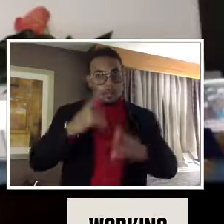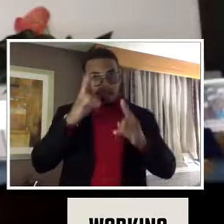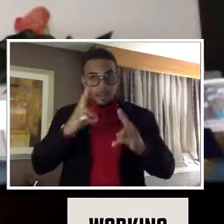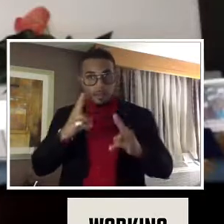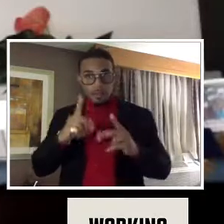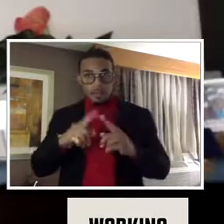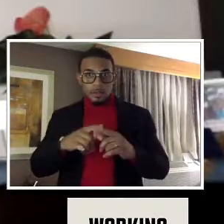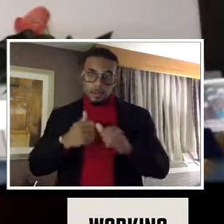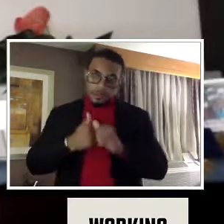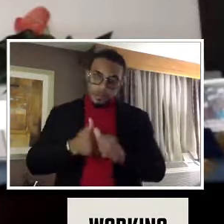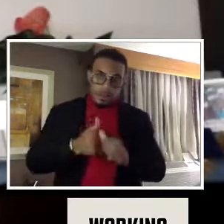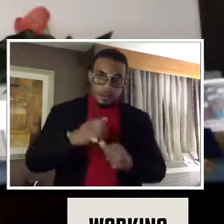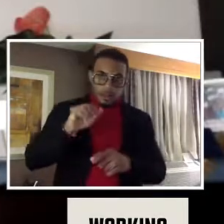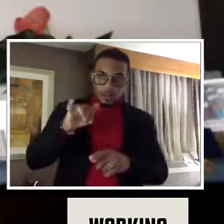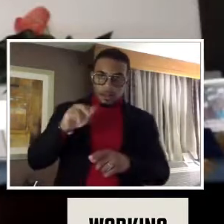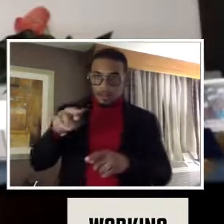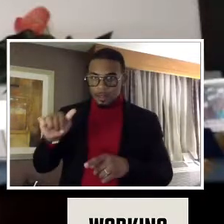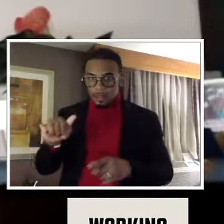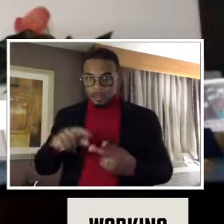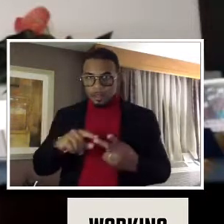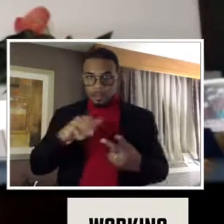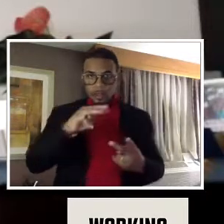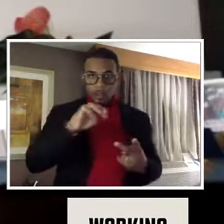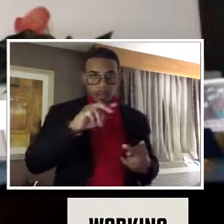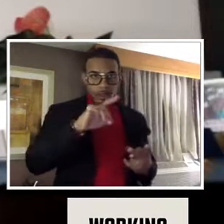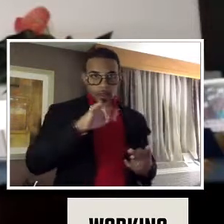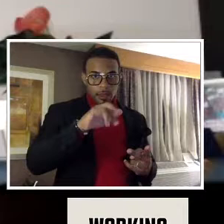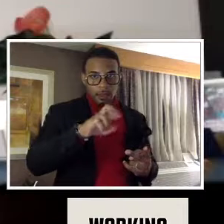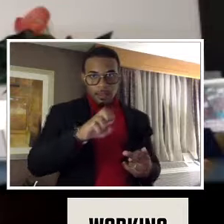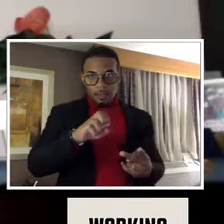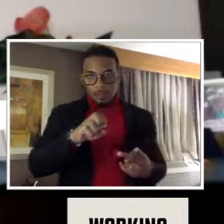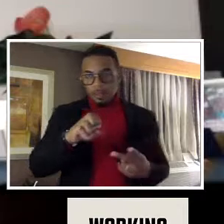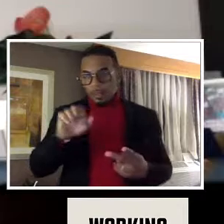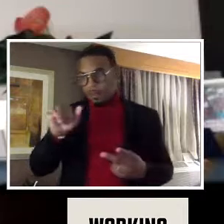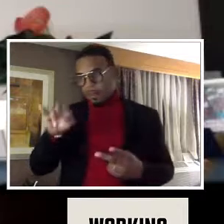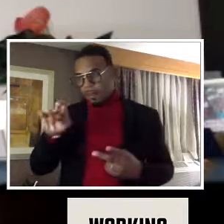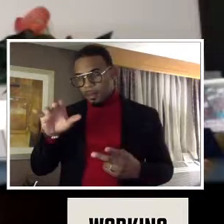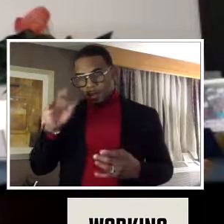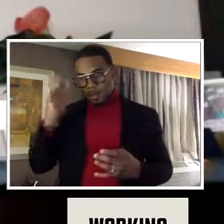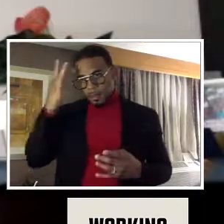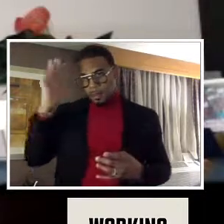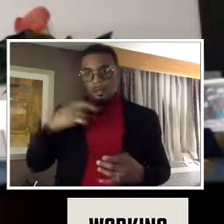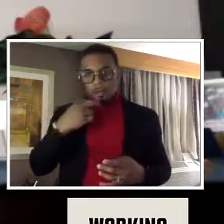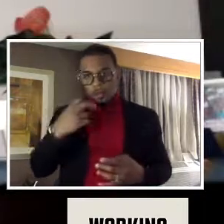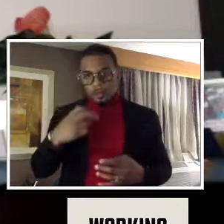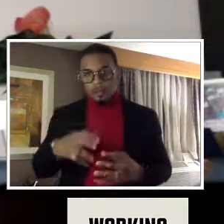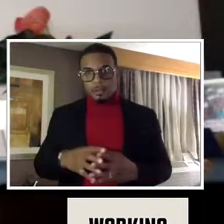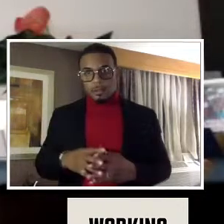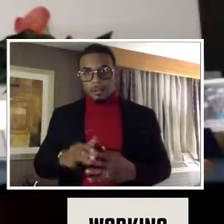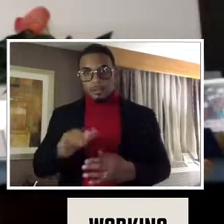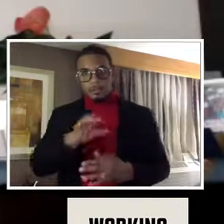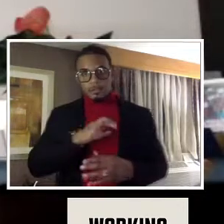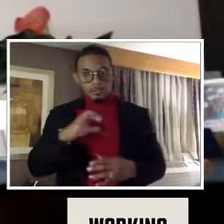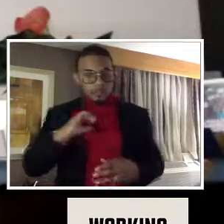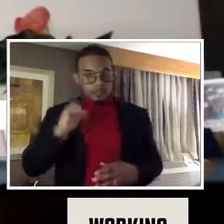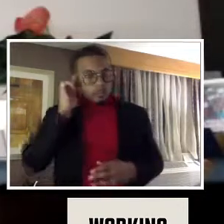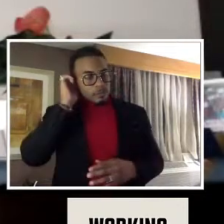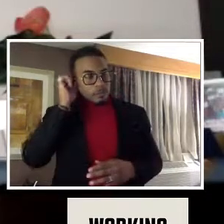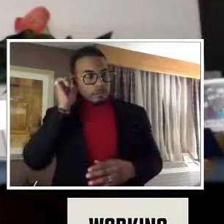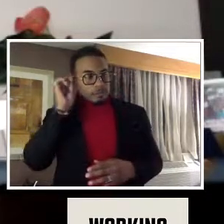honor to follow Ayanna and Mondaire. Ayanna has just been such a brilliant voice in Congress,